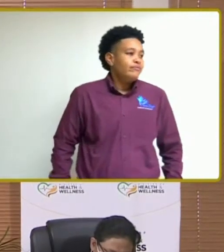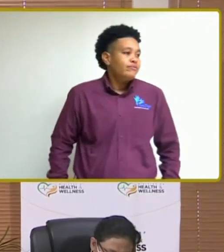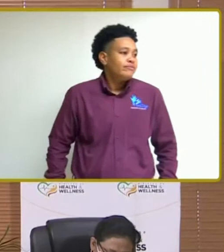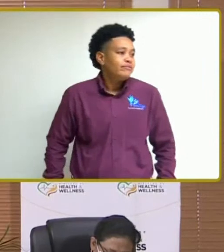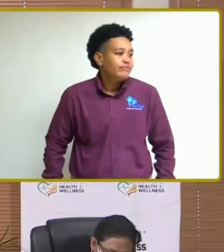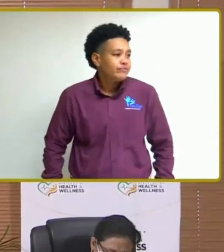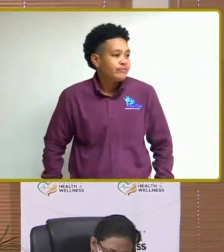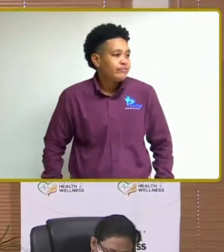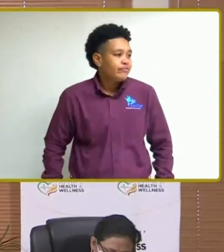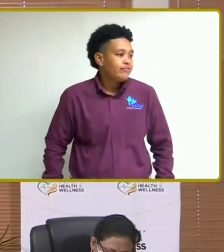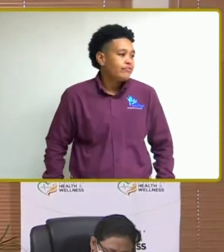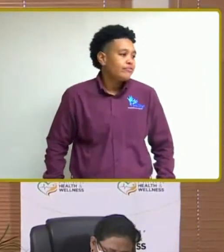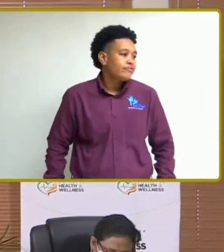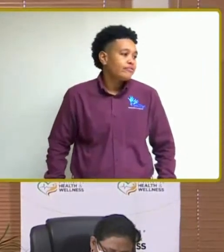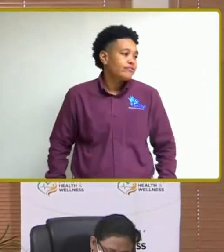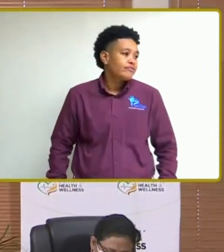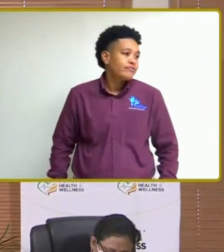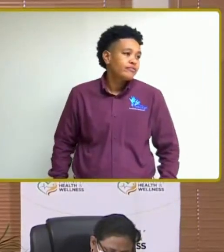Yes, you want to deal with the